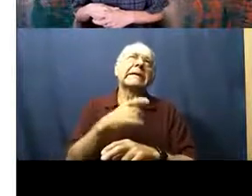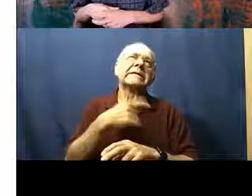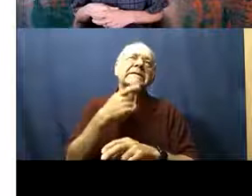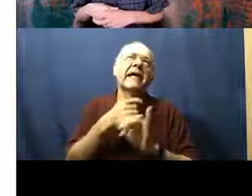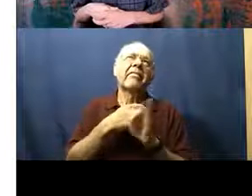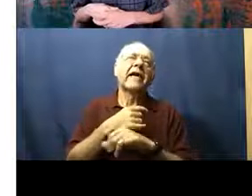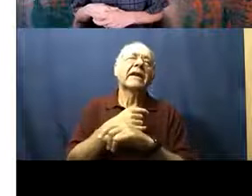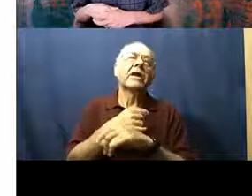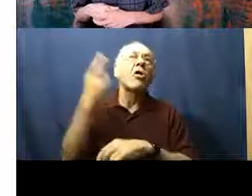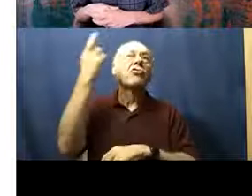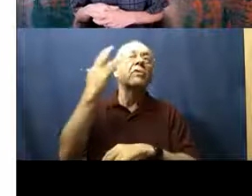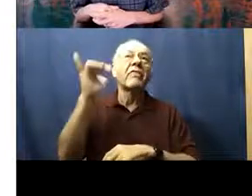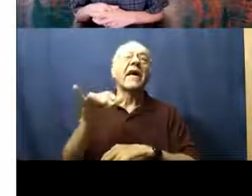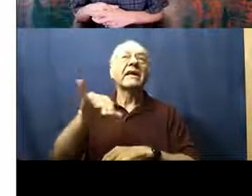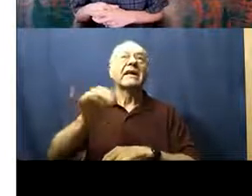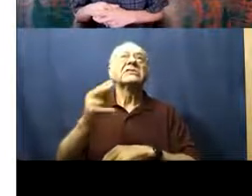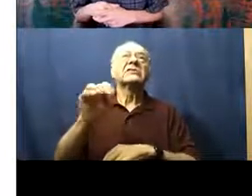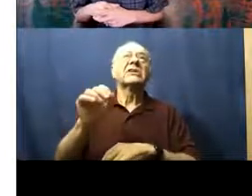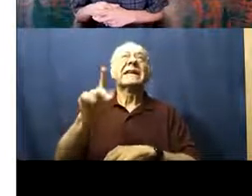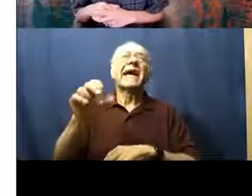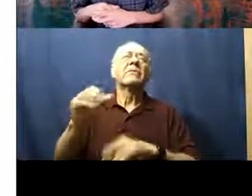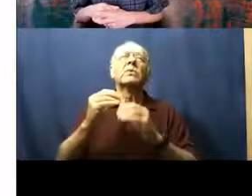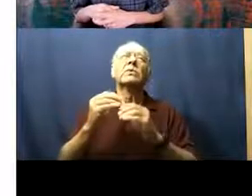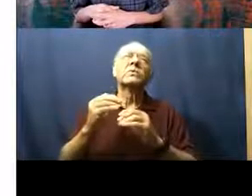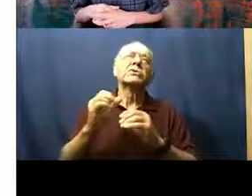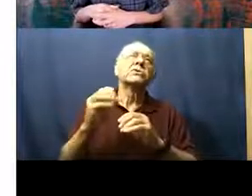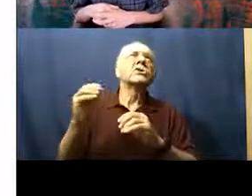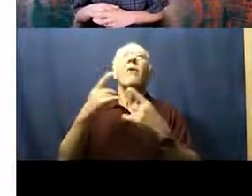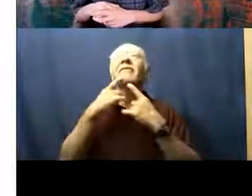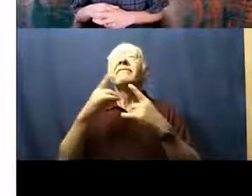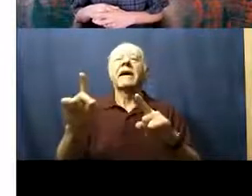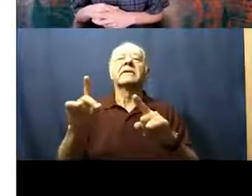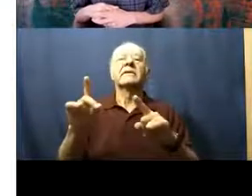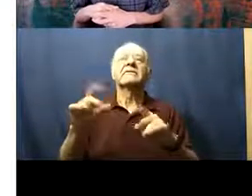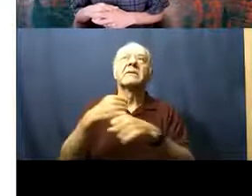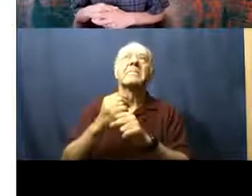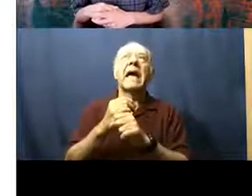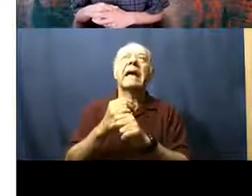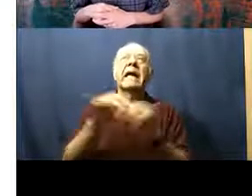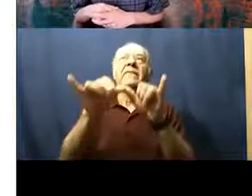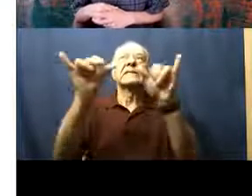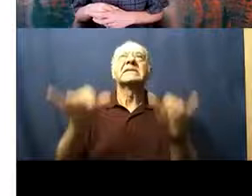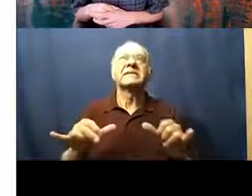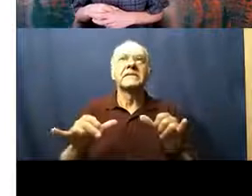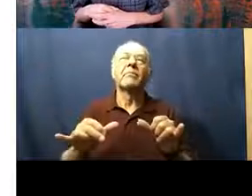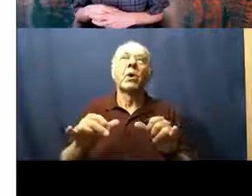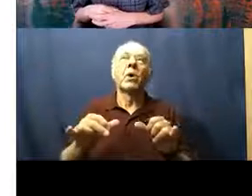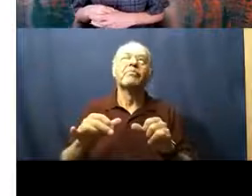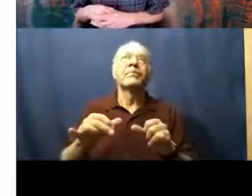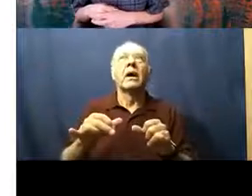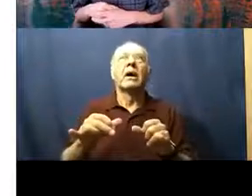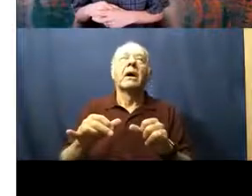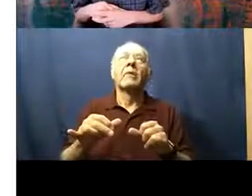that the reason that Jane Addams was so effective at making the system work better for